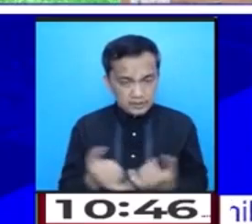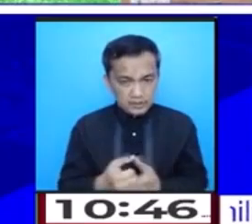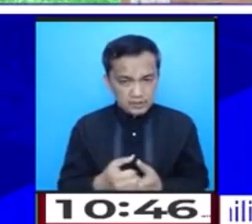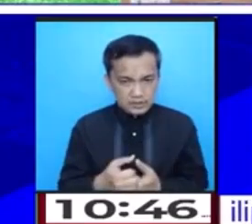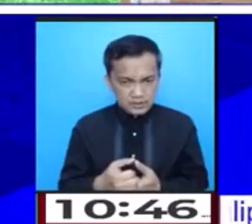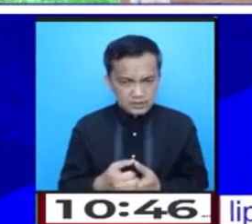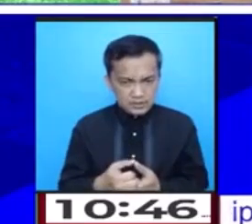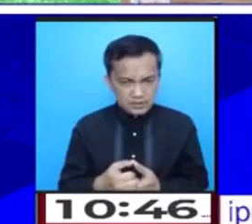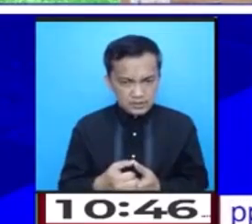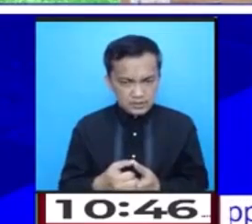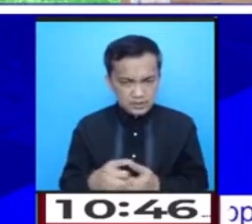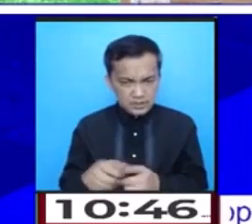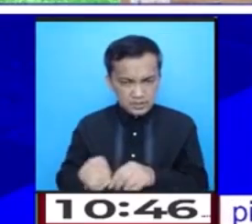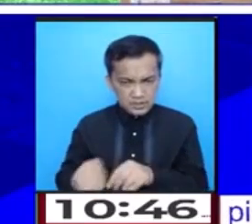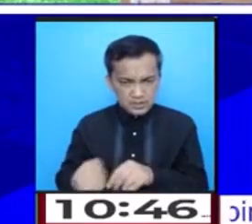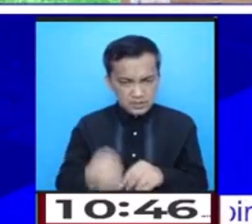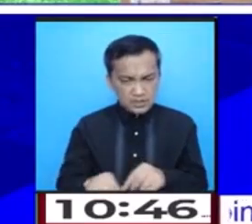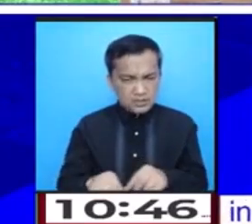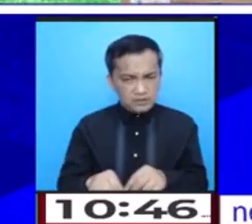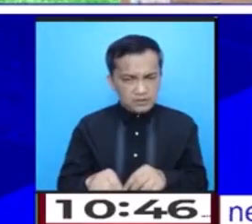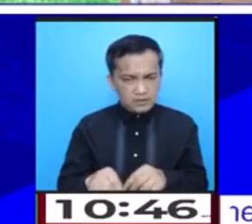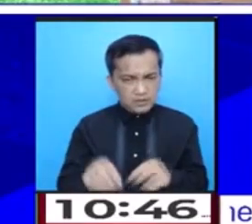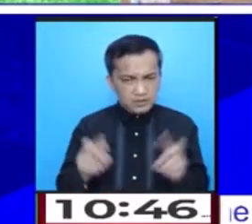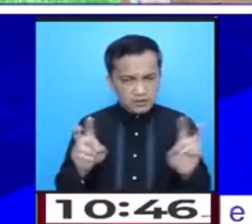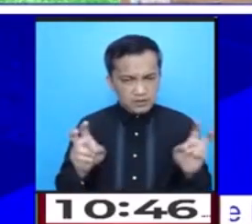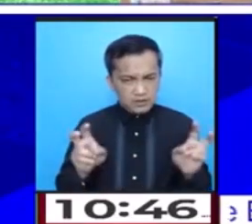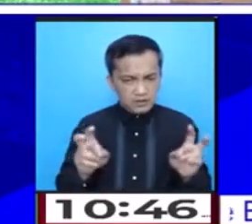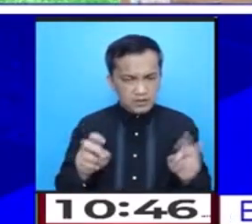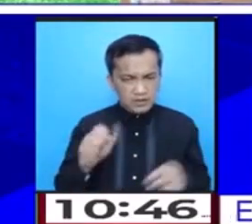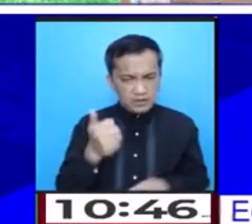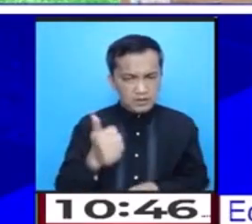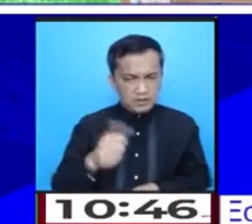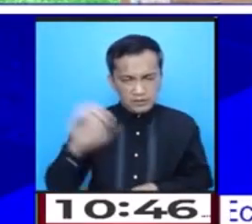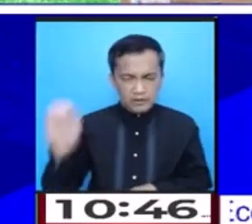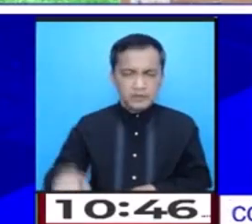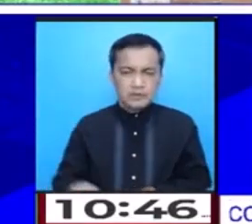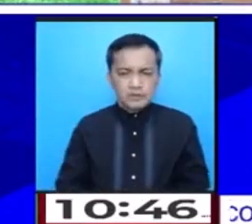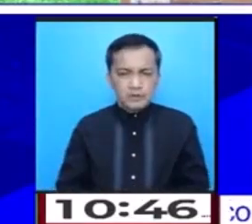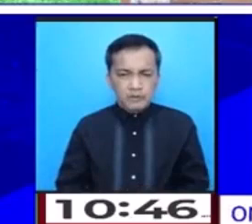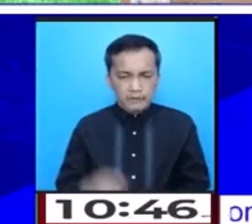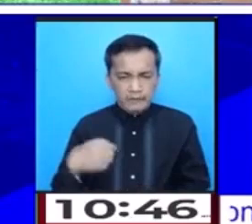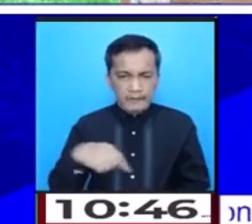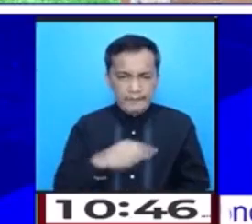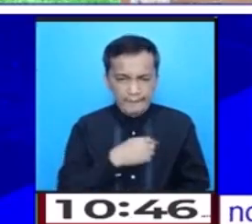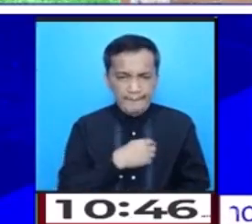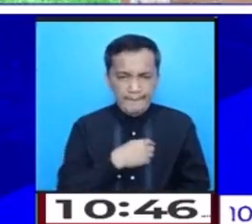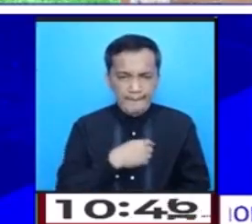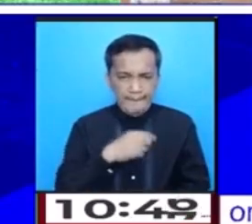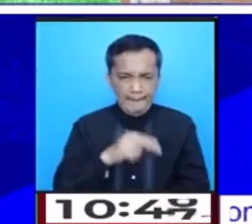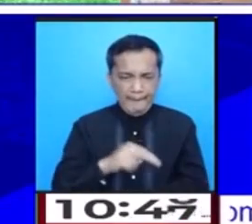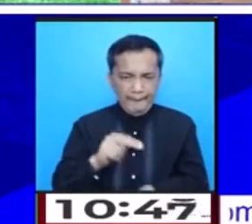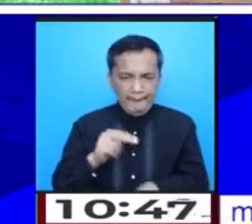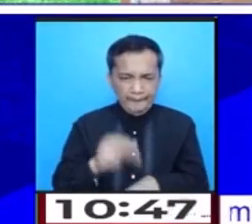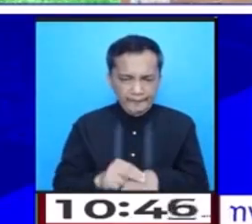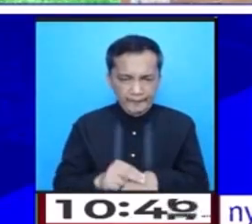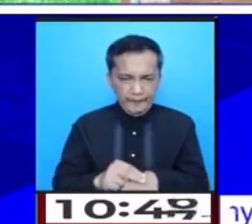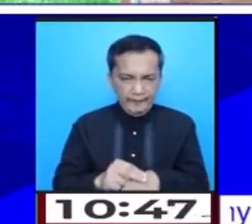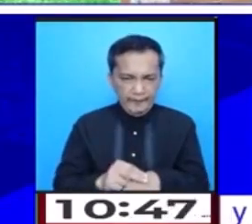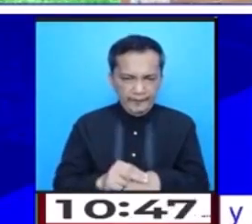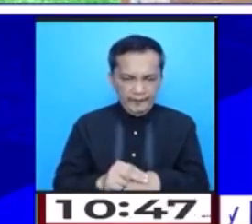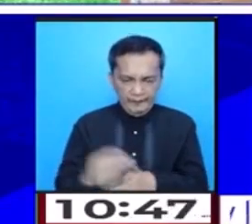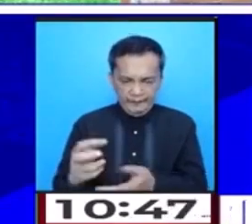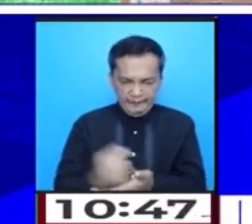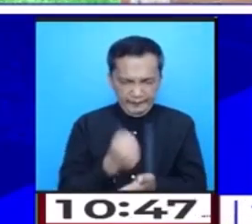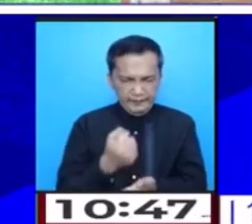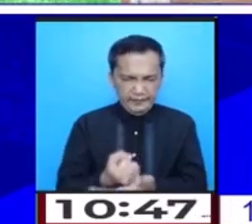now what 10% roughly, no, of our national income, our GDP.